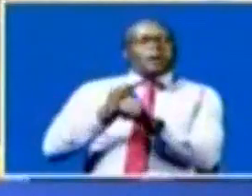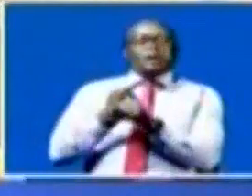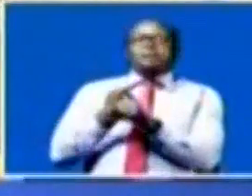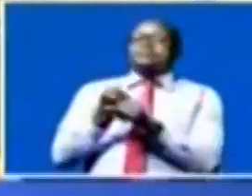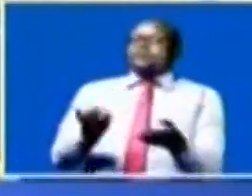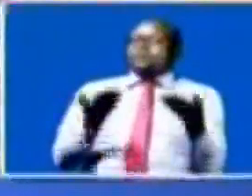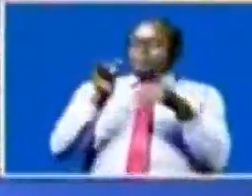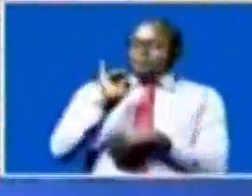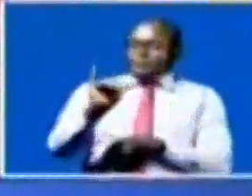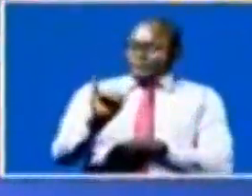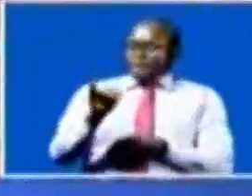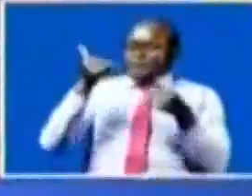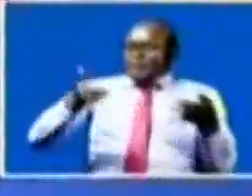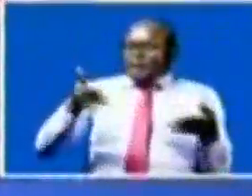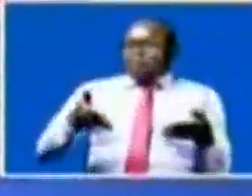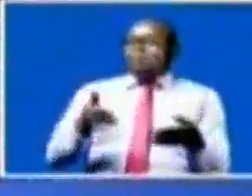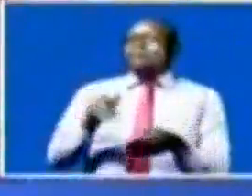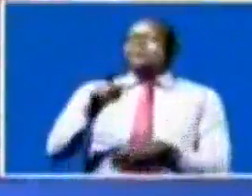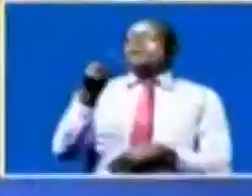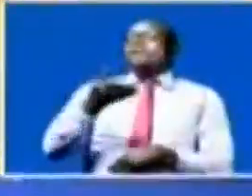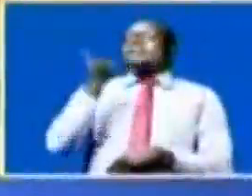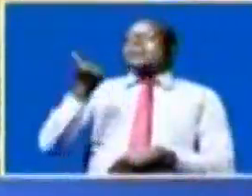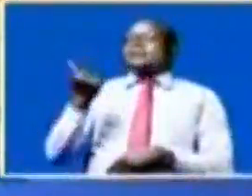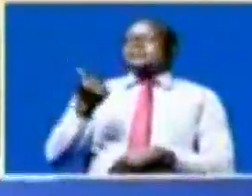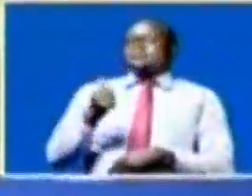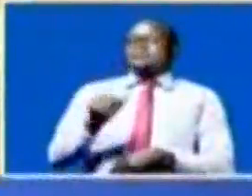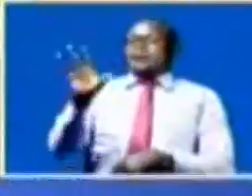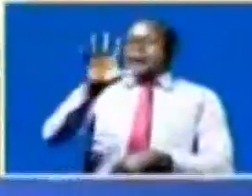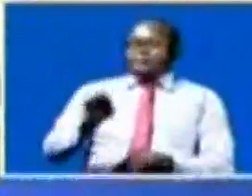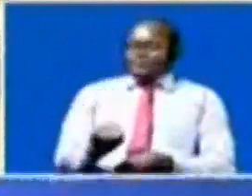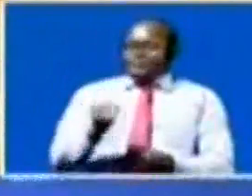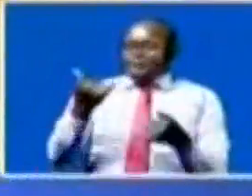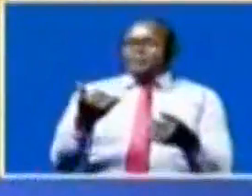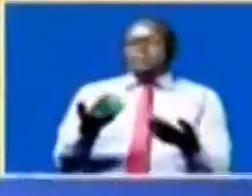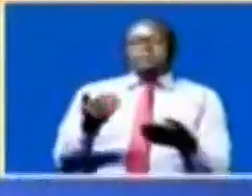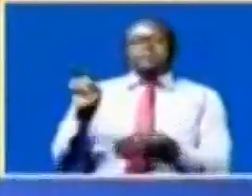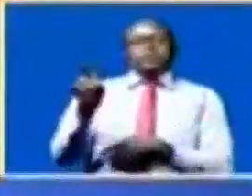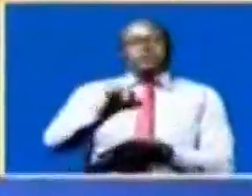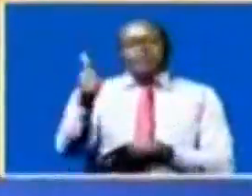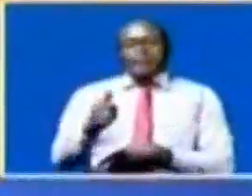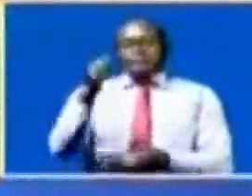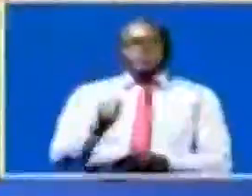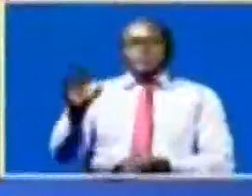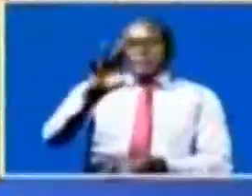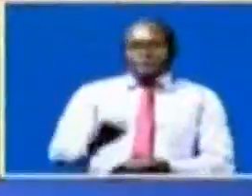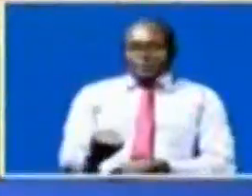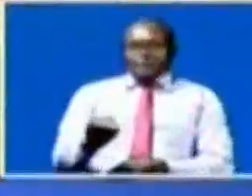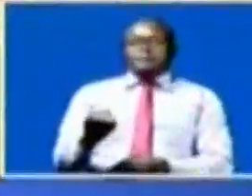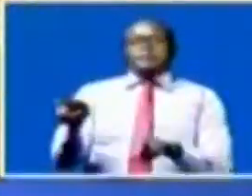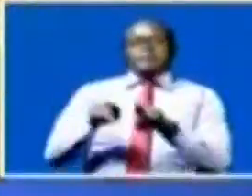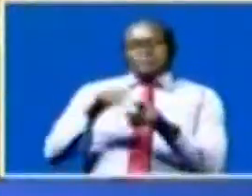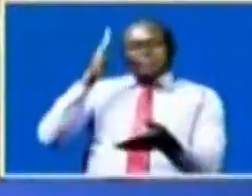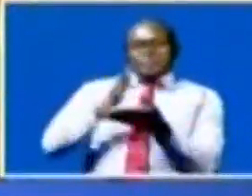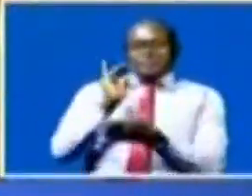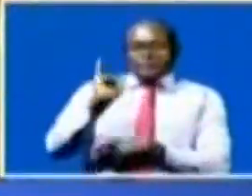his dopa sheep, which is currently one of the best breeds in the continent, where he is currently sourcing his breed from South Africa, and he even